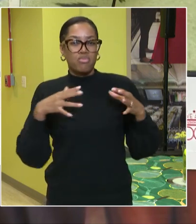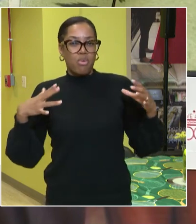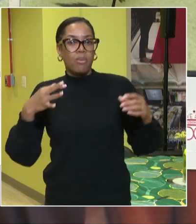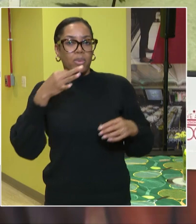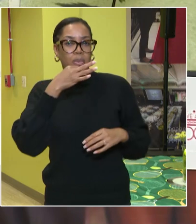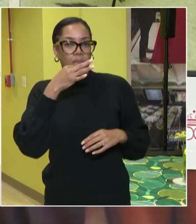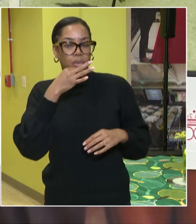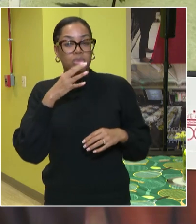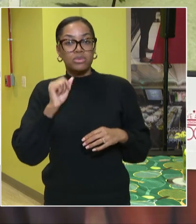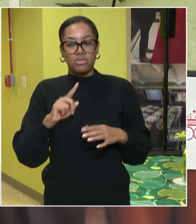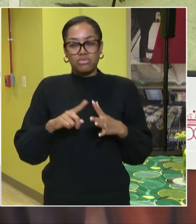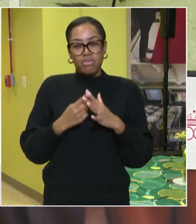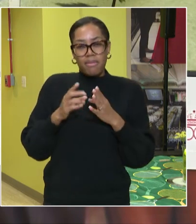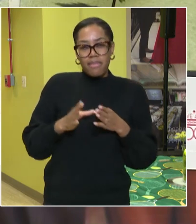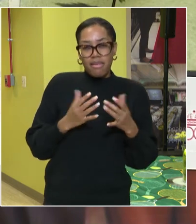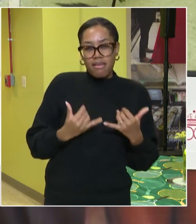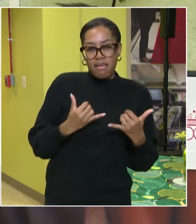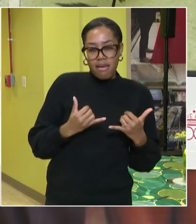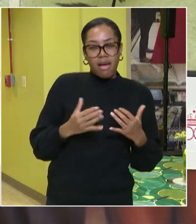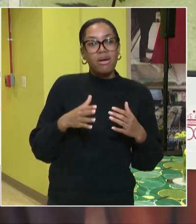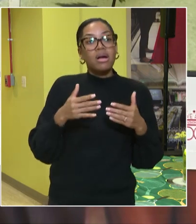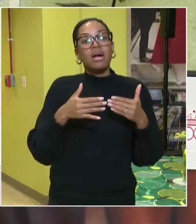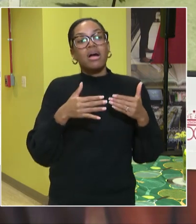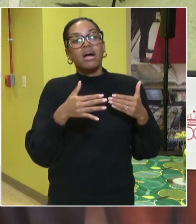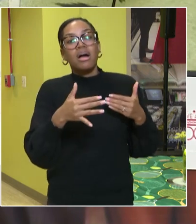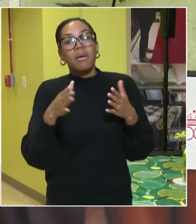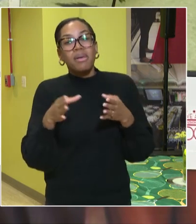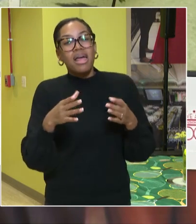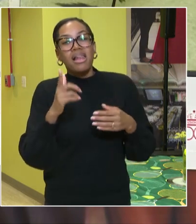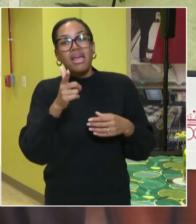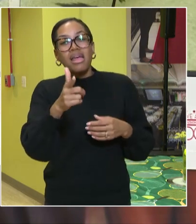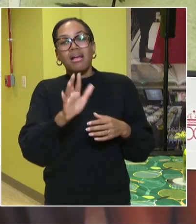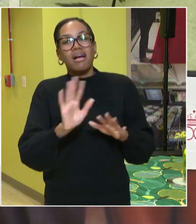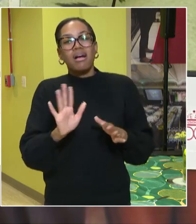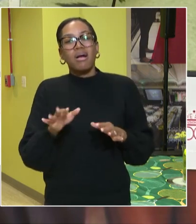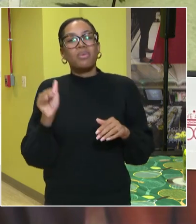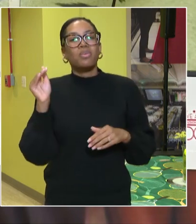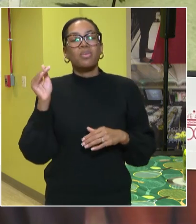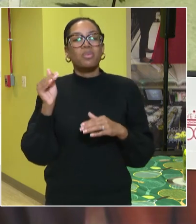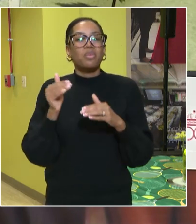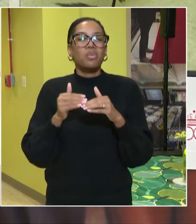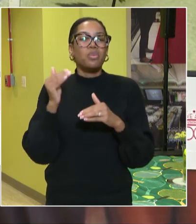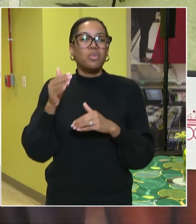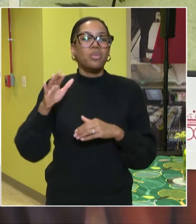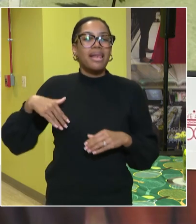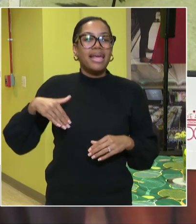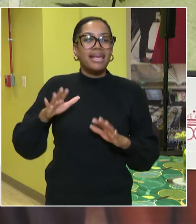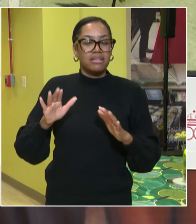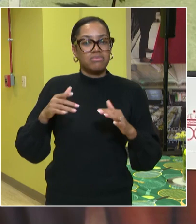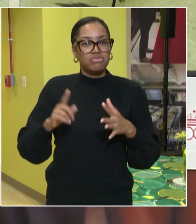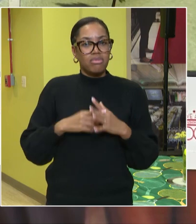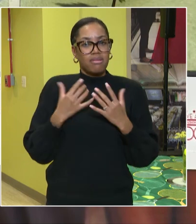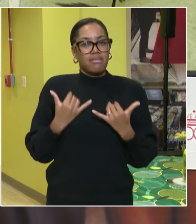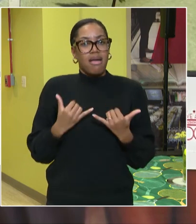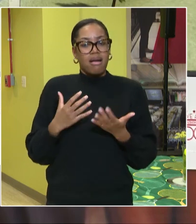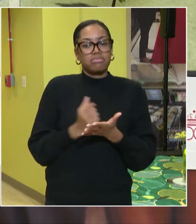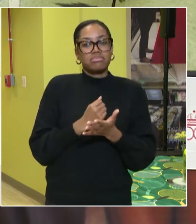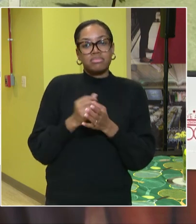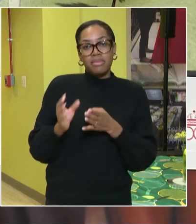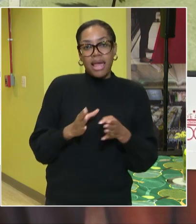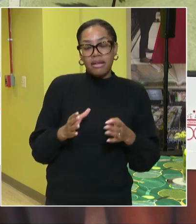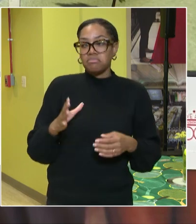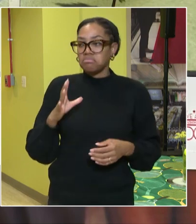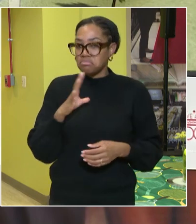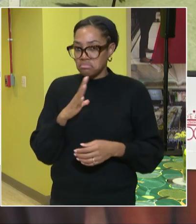be too late. So we began developing plans. We put money in our budget.